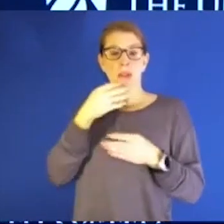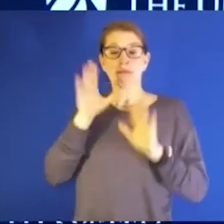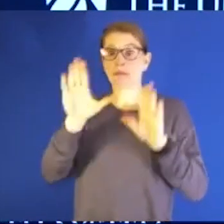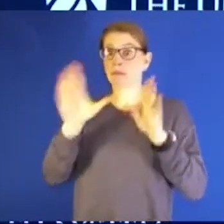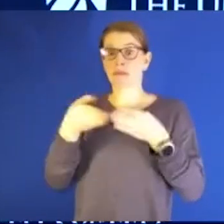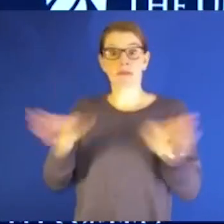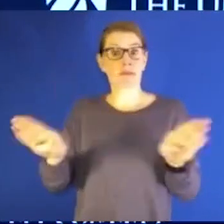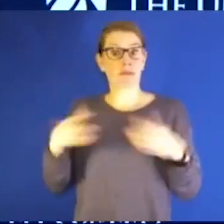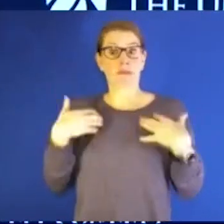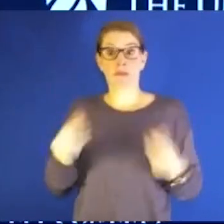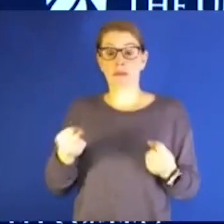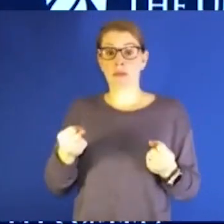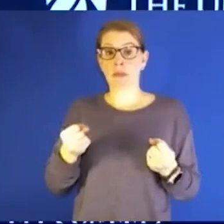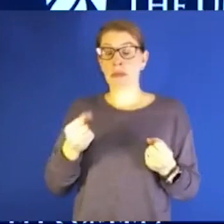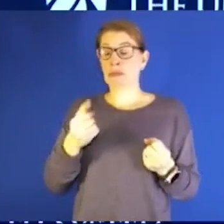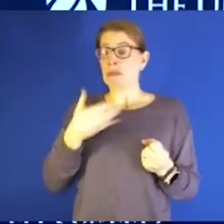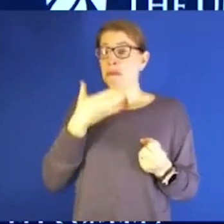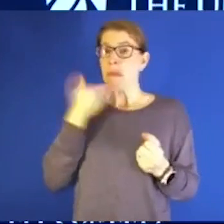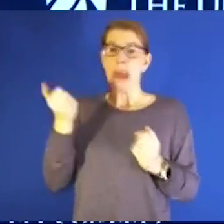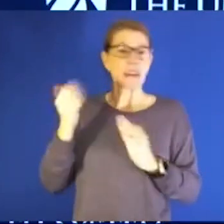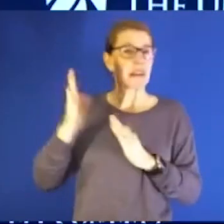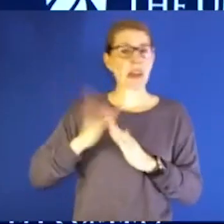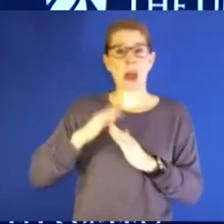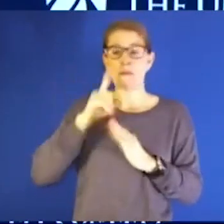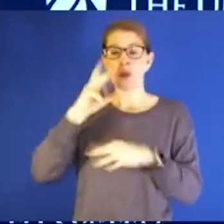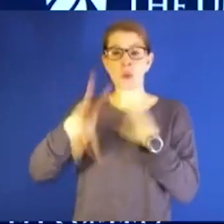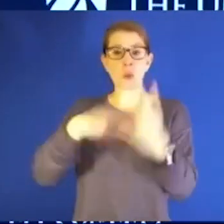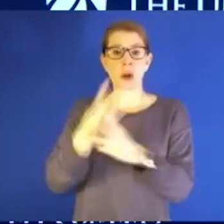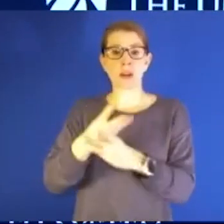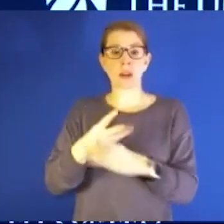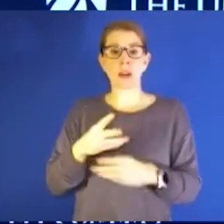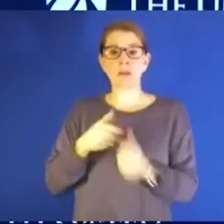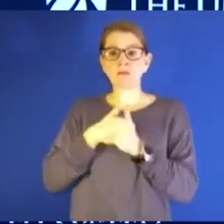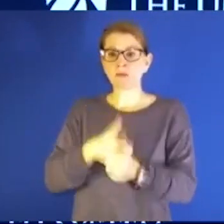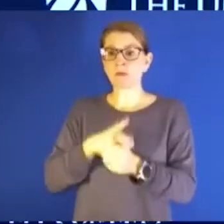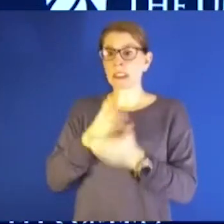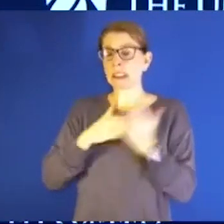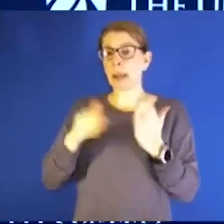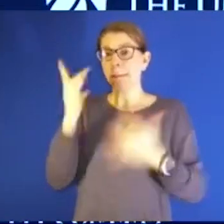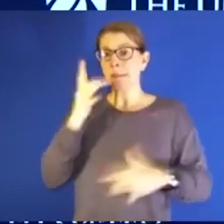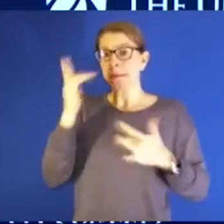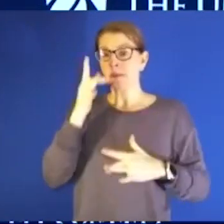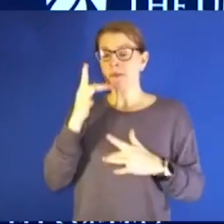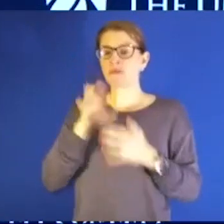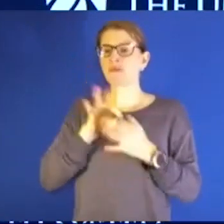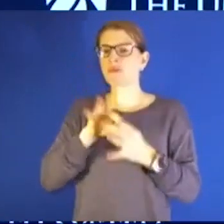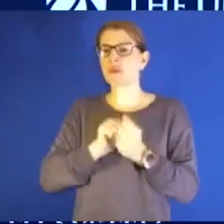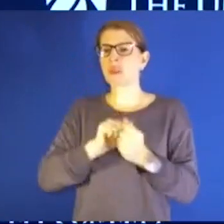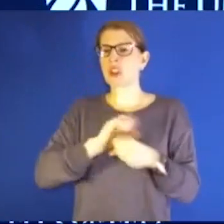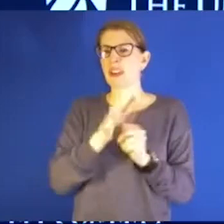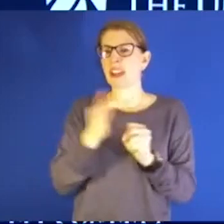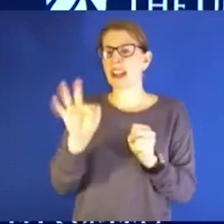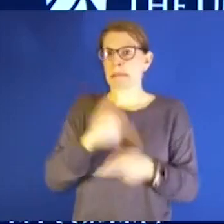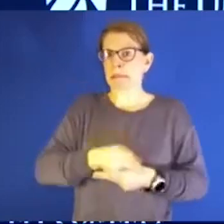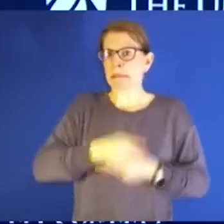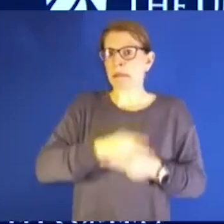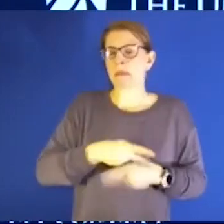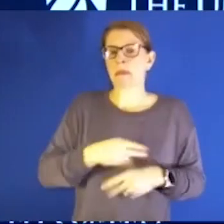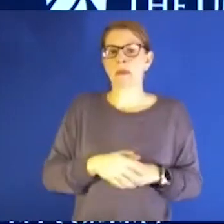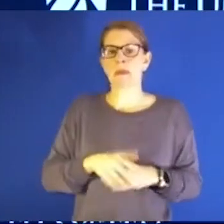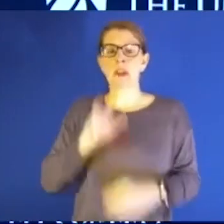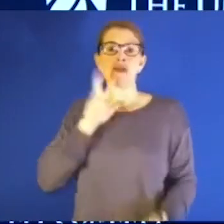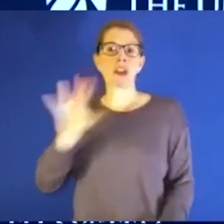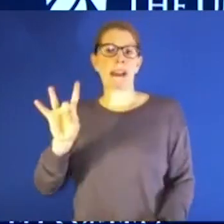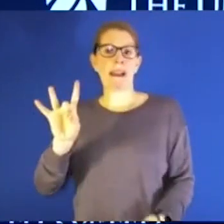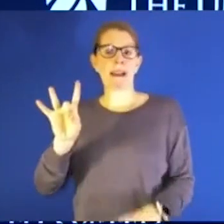some of the best in the world, and they track some of the disease around COVID-19 very carefully. Average age of 38, so a lot younger